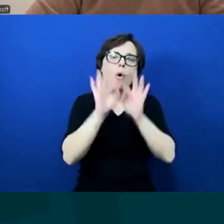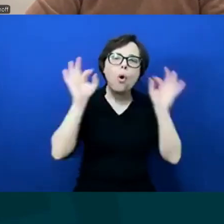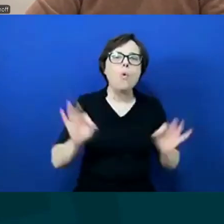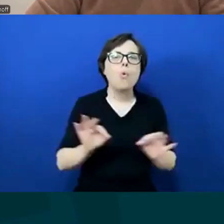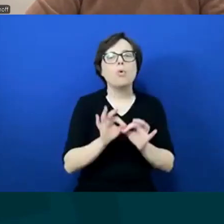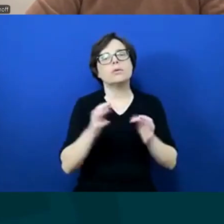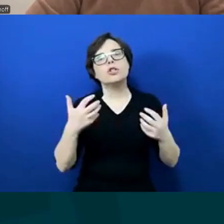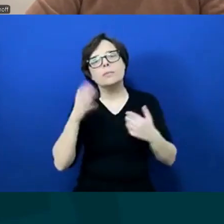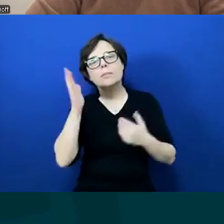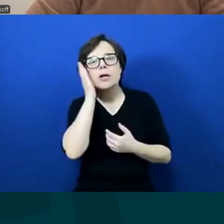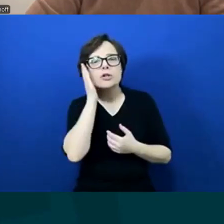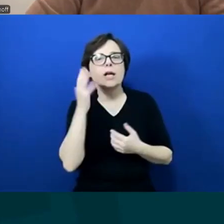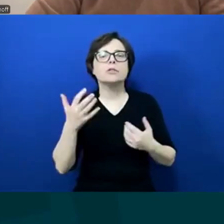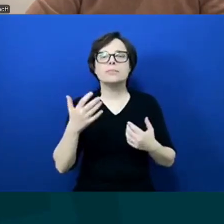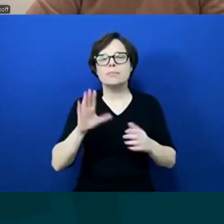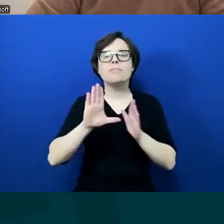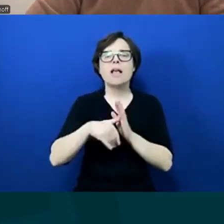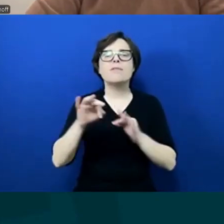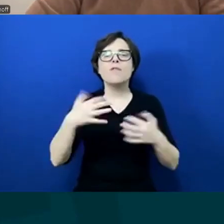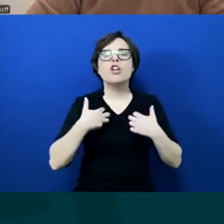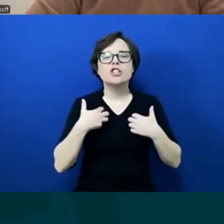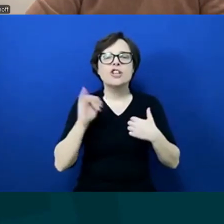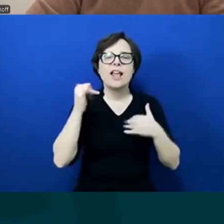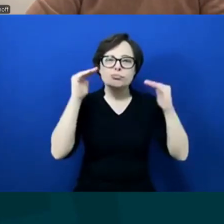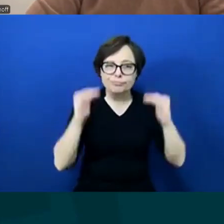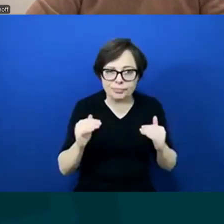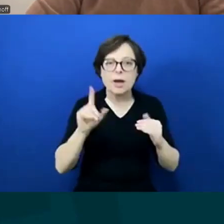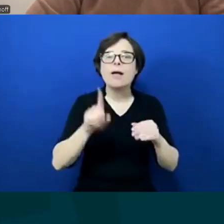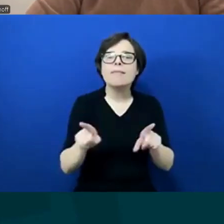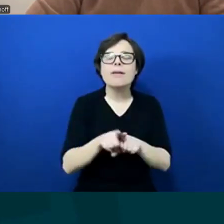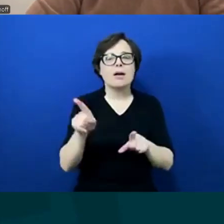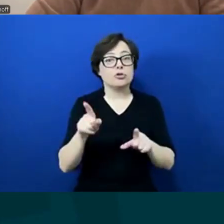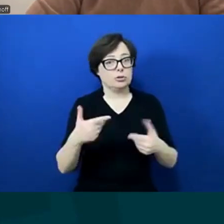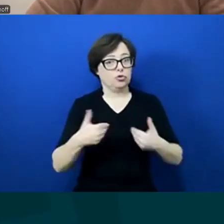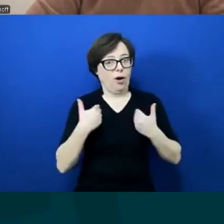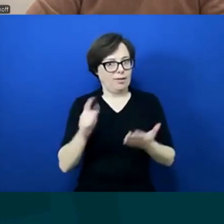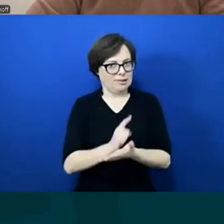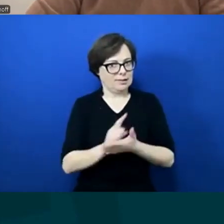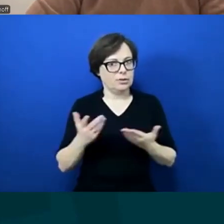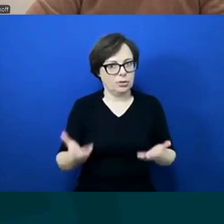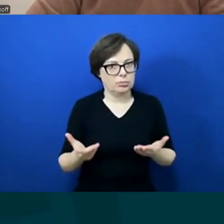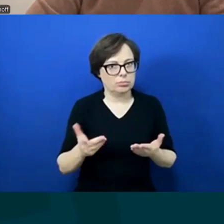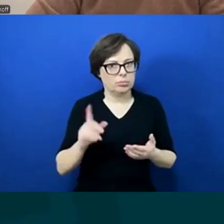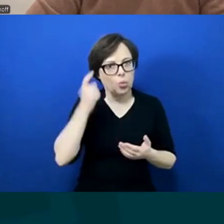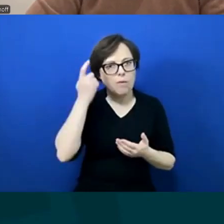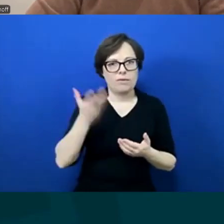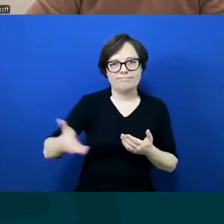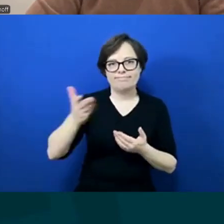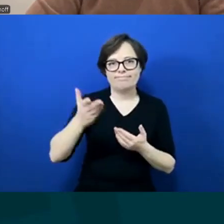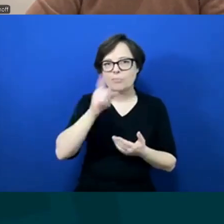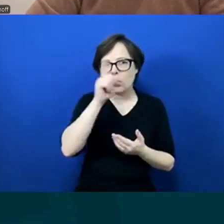it is also a serious health risk. So especially for older people and other vulnerable